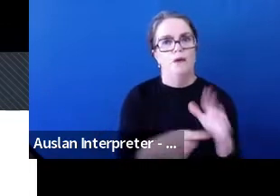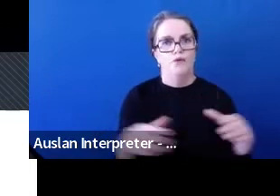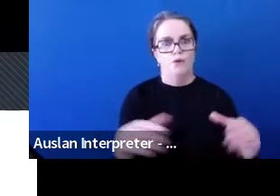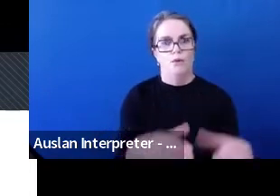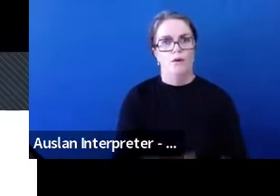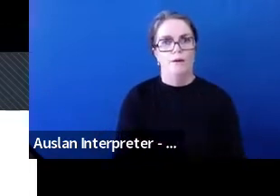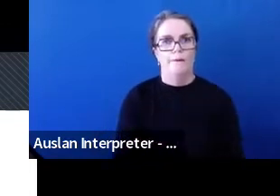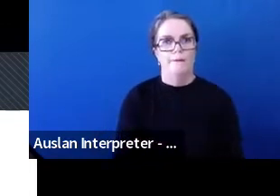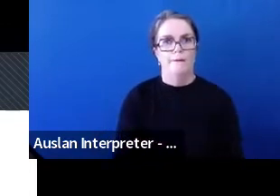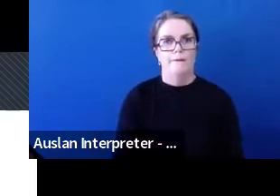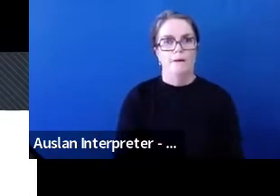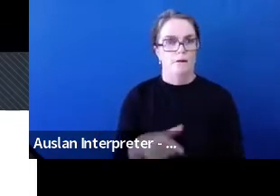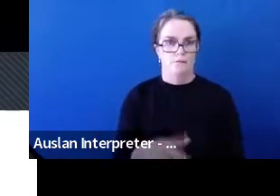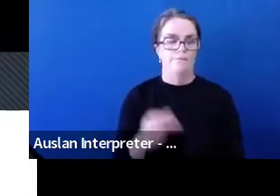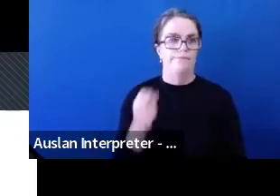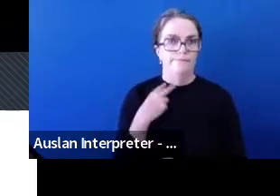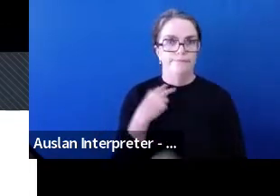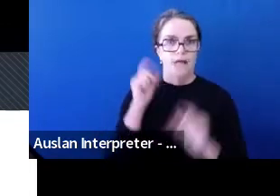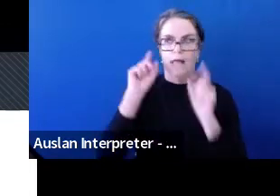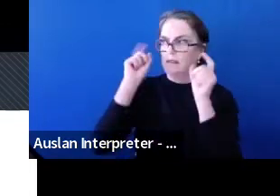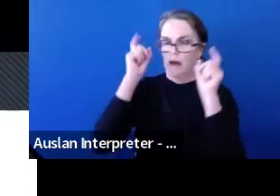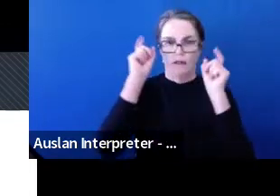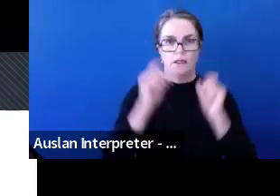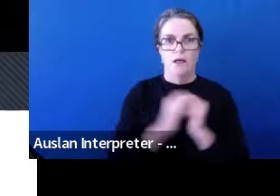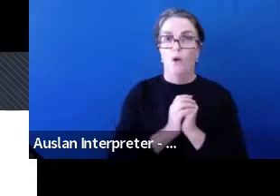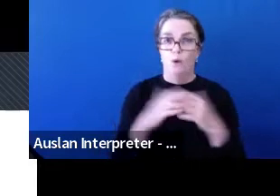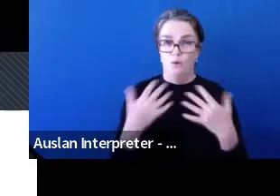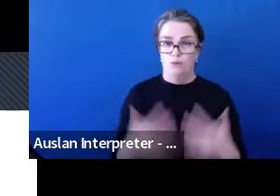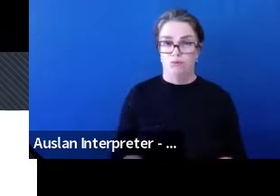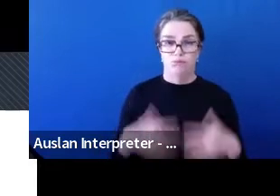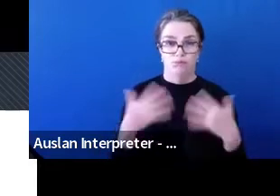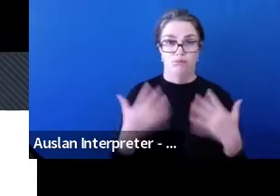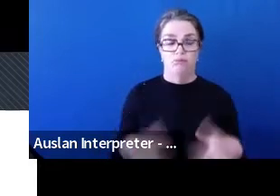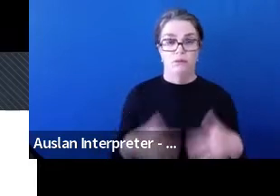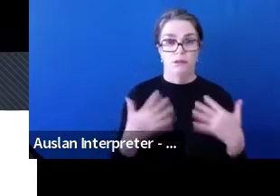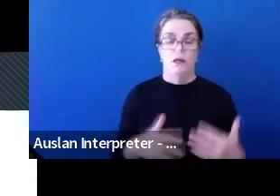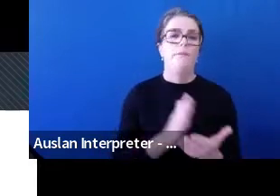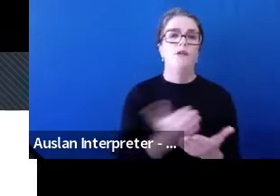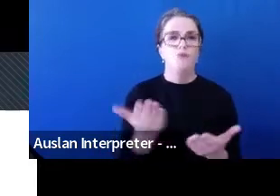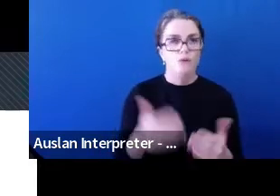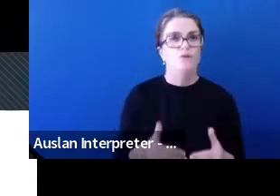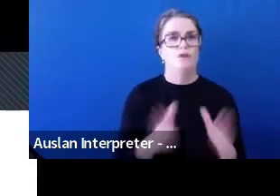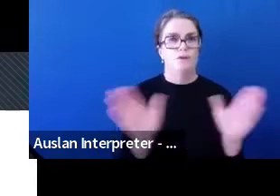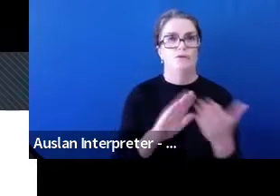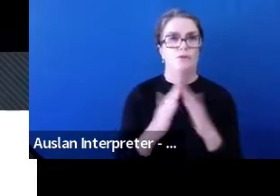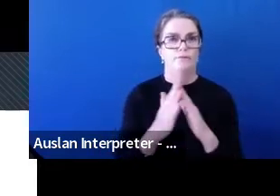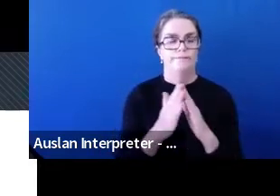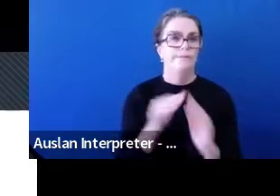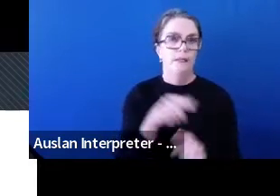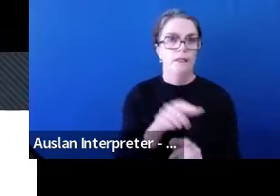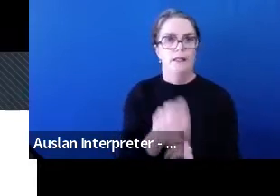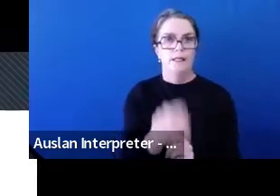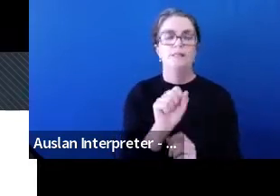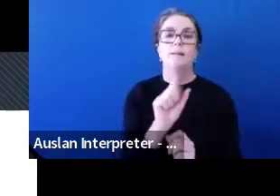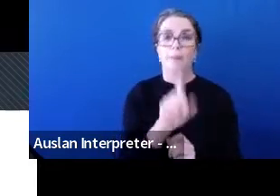So their disappointment and anxiety is profound. And that's been true in the general population, but it affected people of a